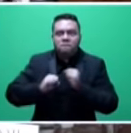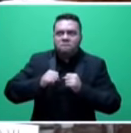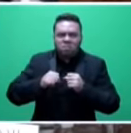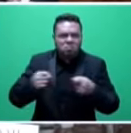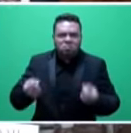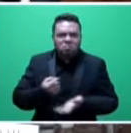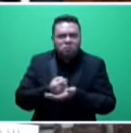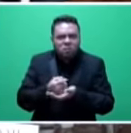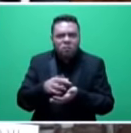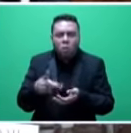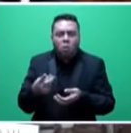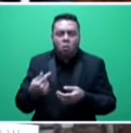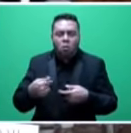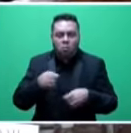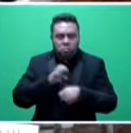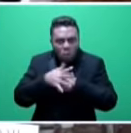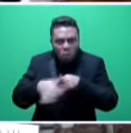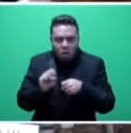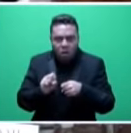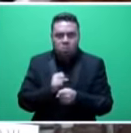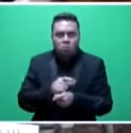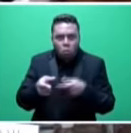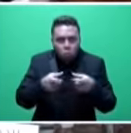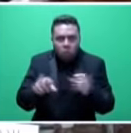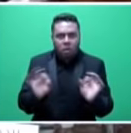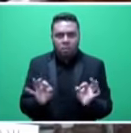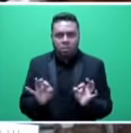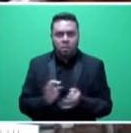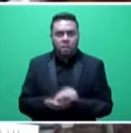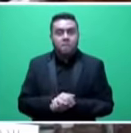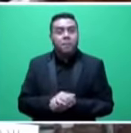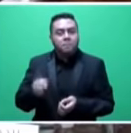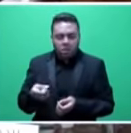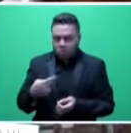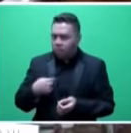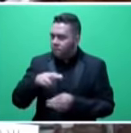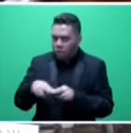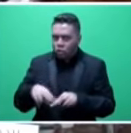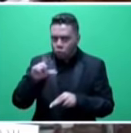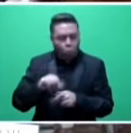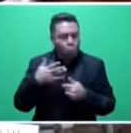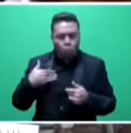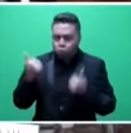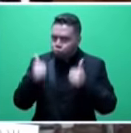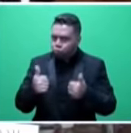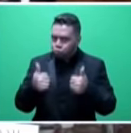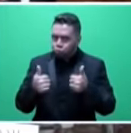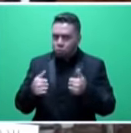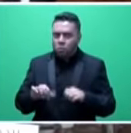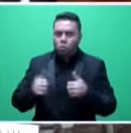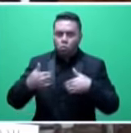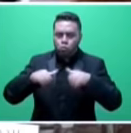We are grateful for the human sacrifice, the human factor of healthcare in Fiji. The fact of the matter, Mr.